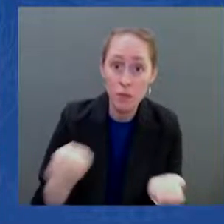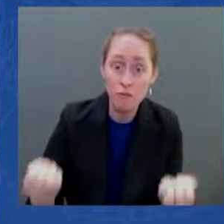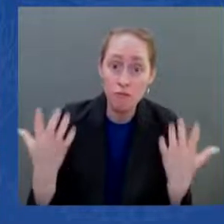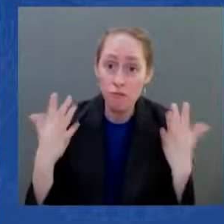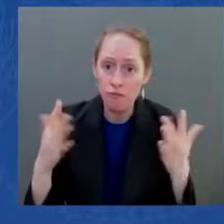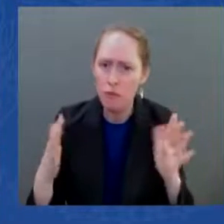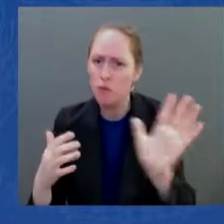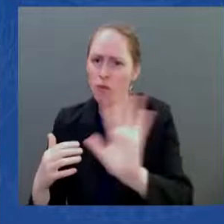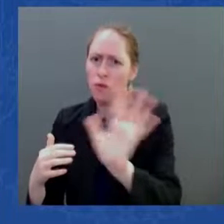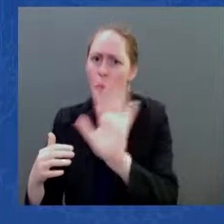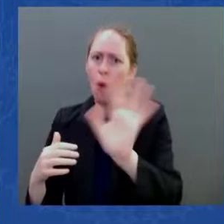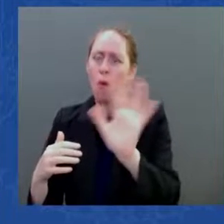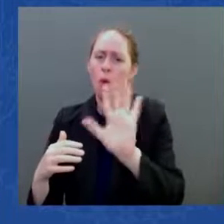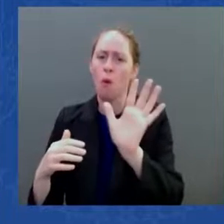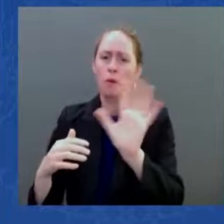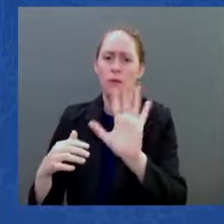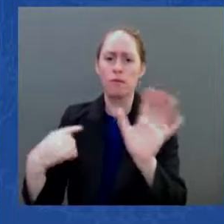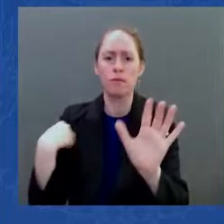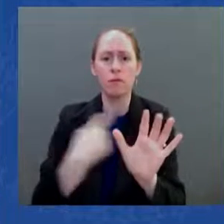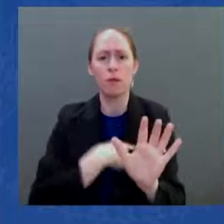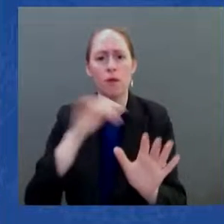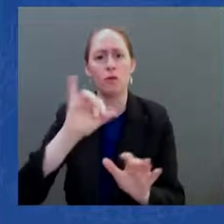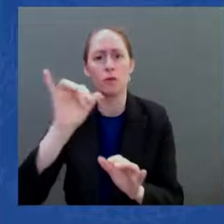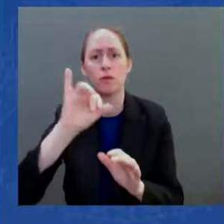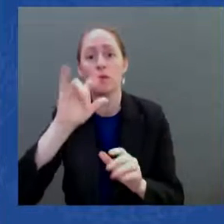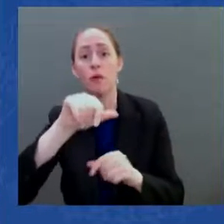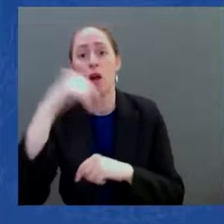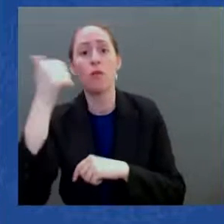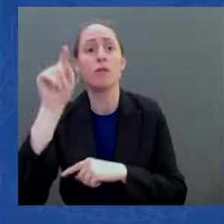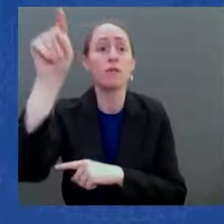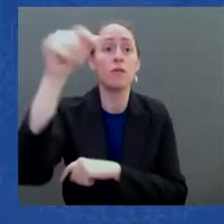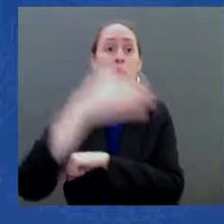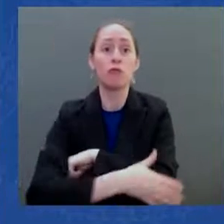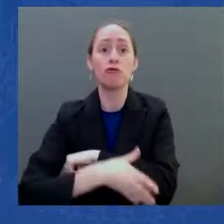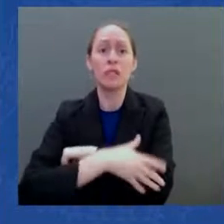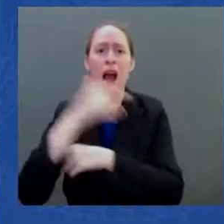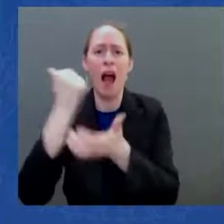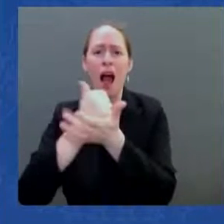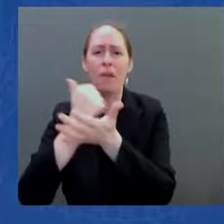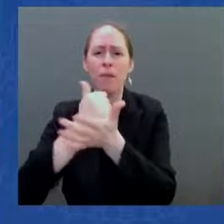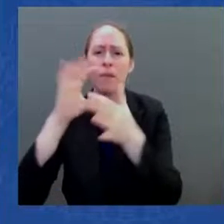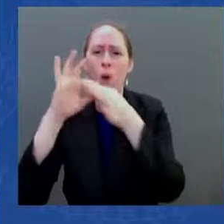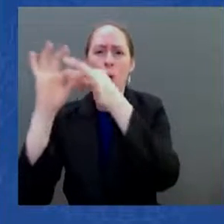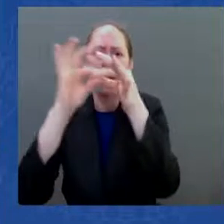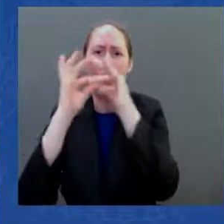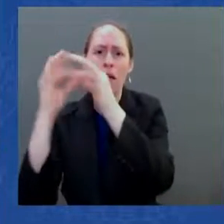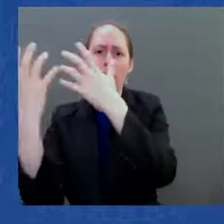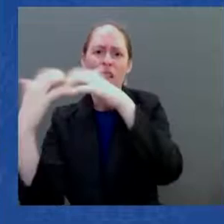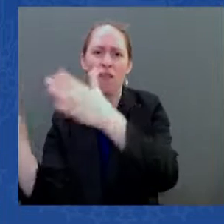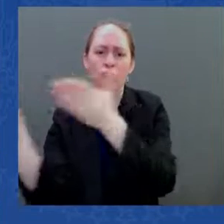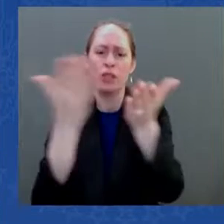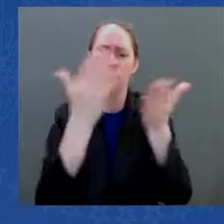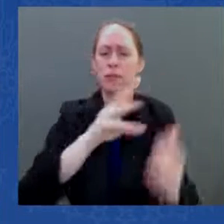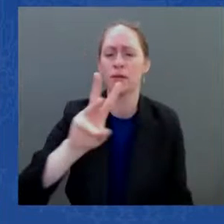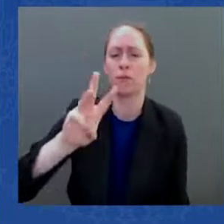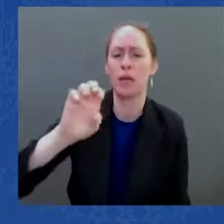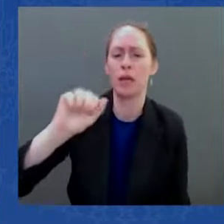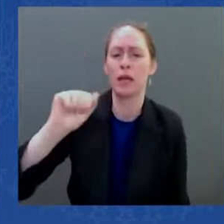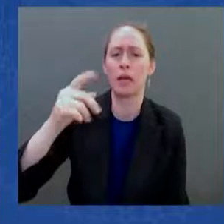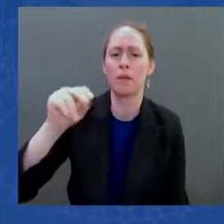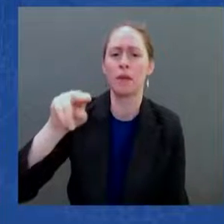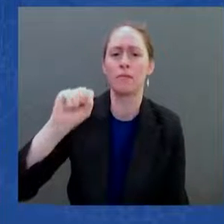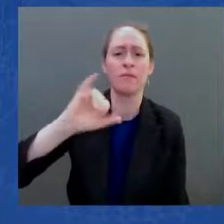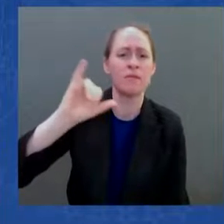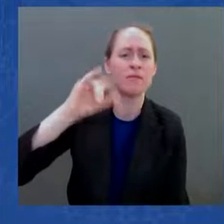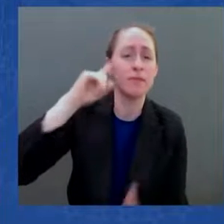and partners around the world, like the S-300 long-range anti-aircraft systems that Slovakia recently